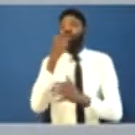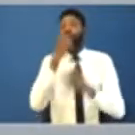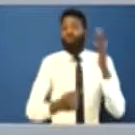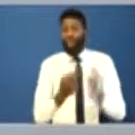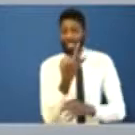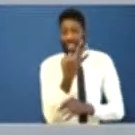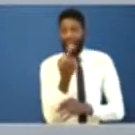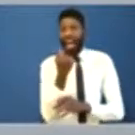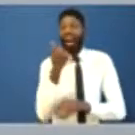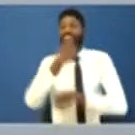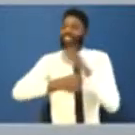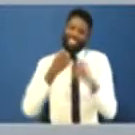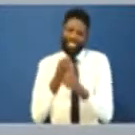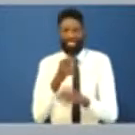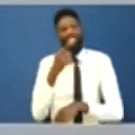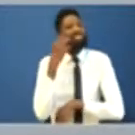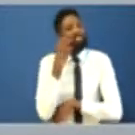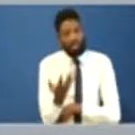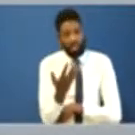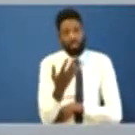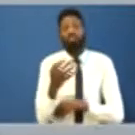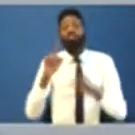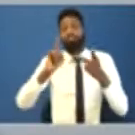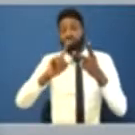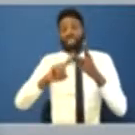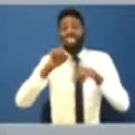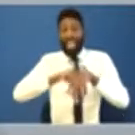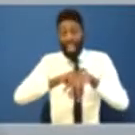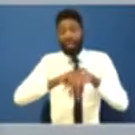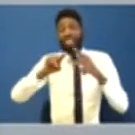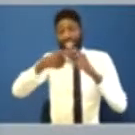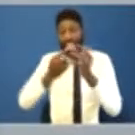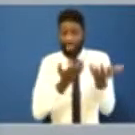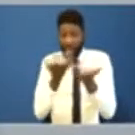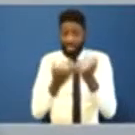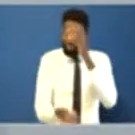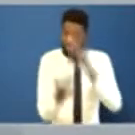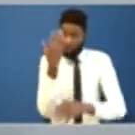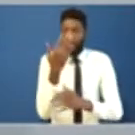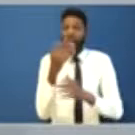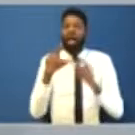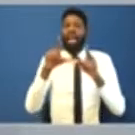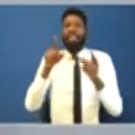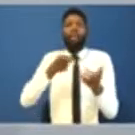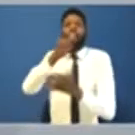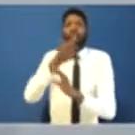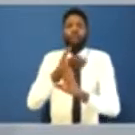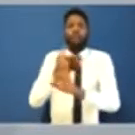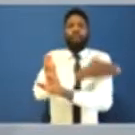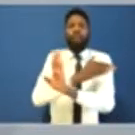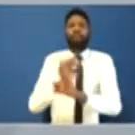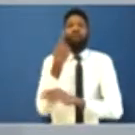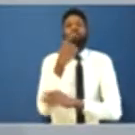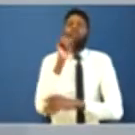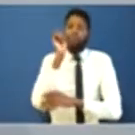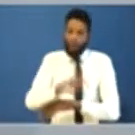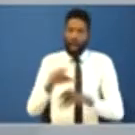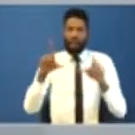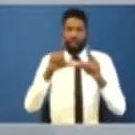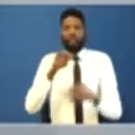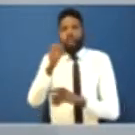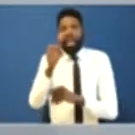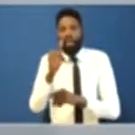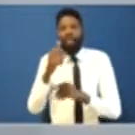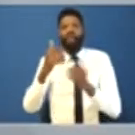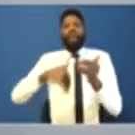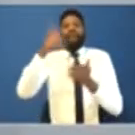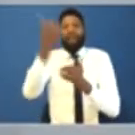two when they start a business they pay all their licenses up front because they have to to pay licenses before they